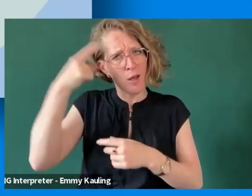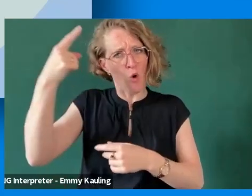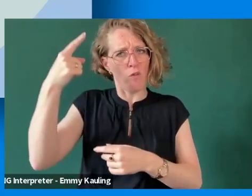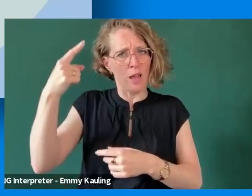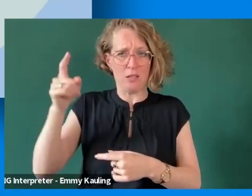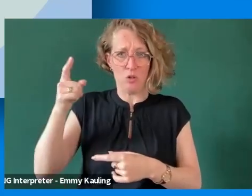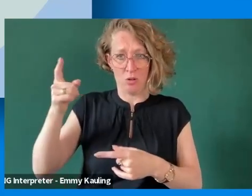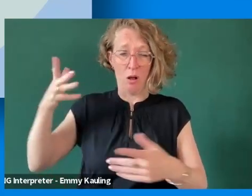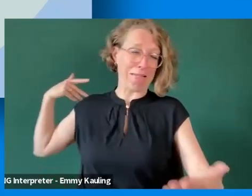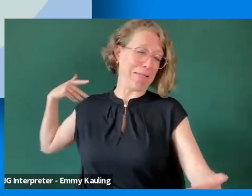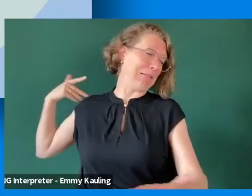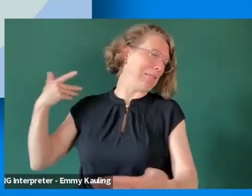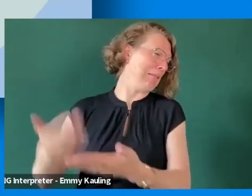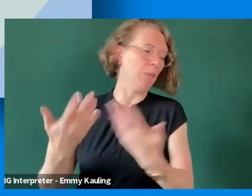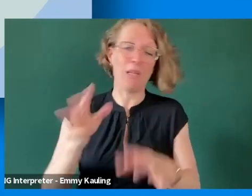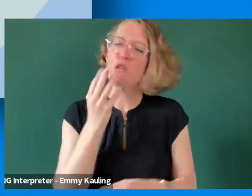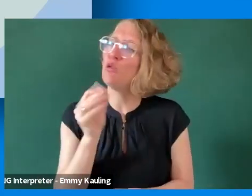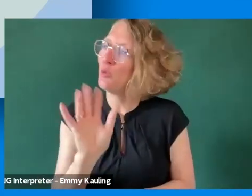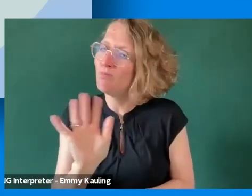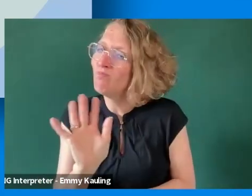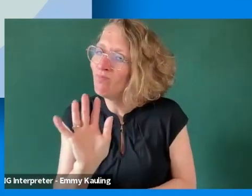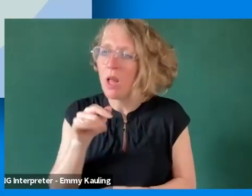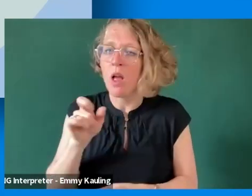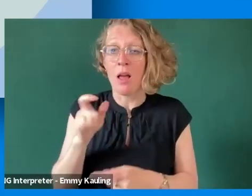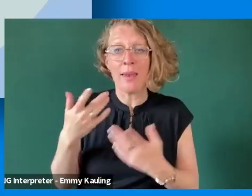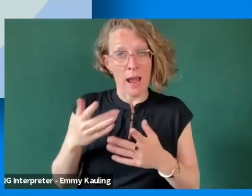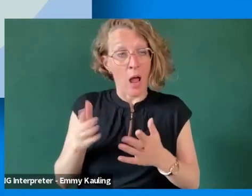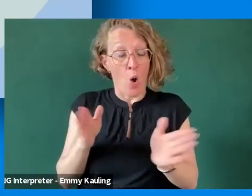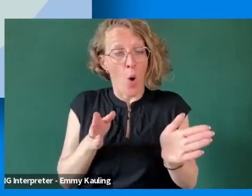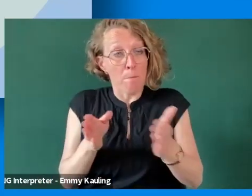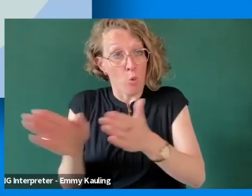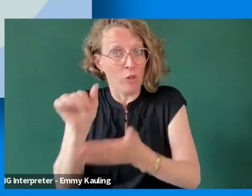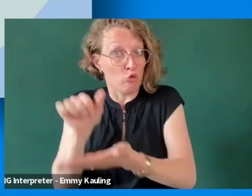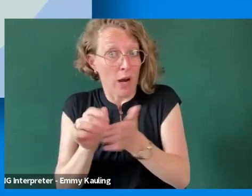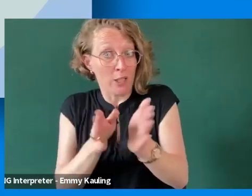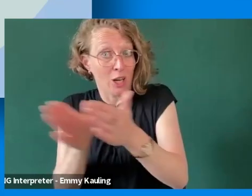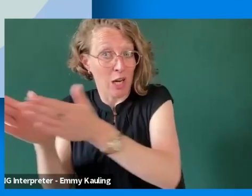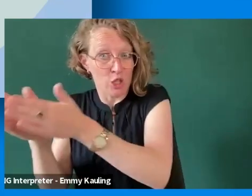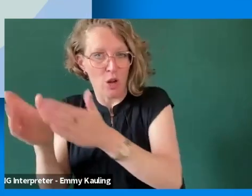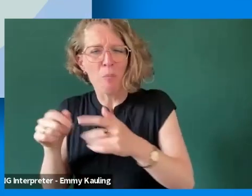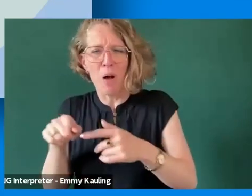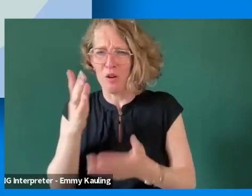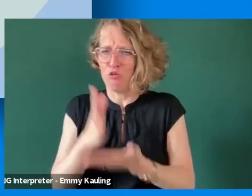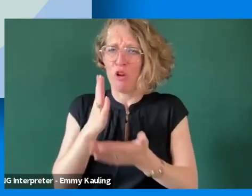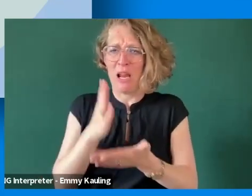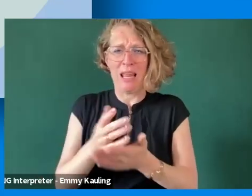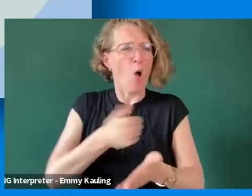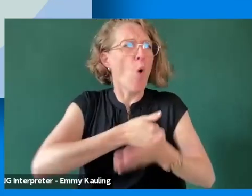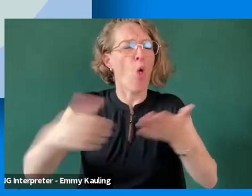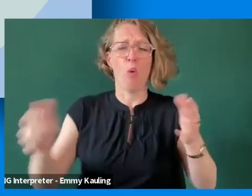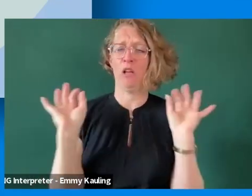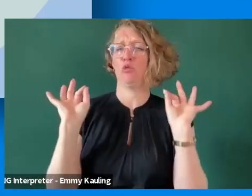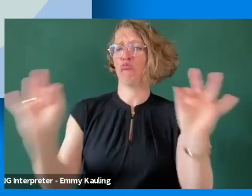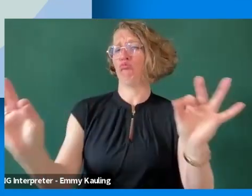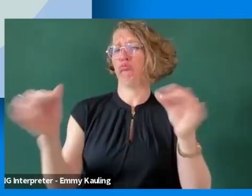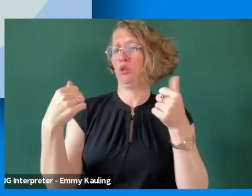us for that long. It definitely is trying to move in the right direction, but I don't think it is uniformly and unproblematically a good